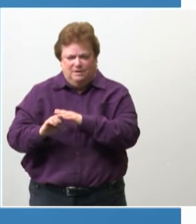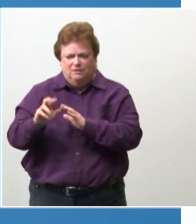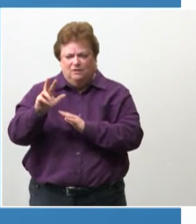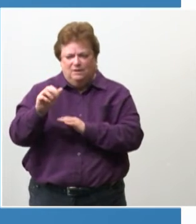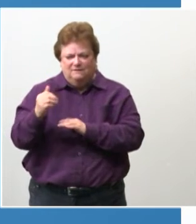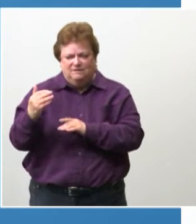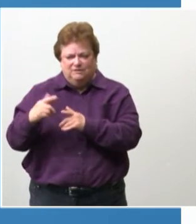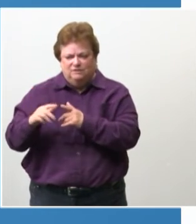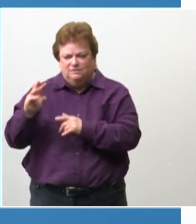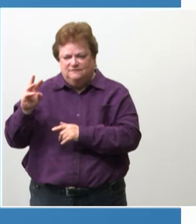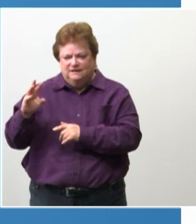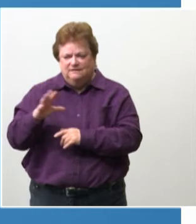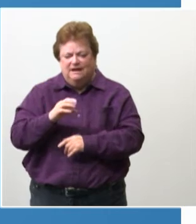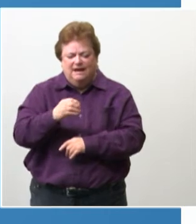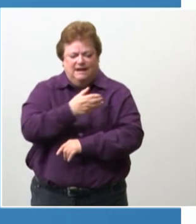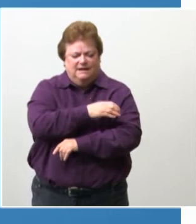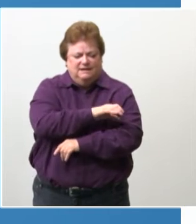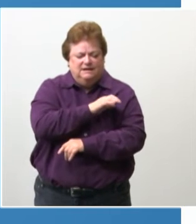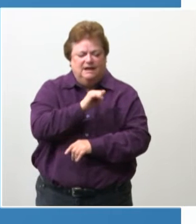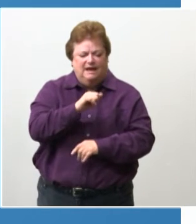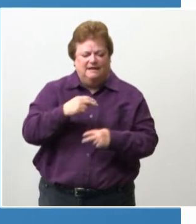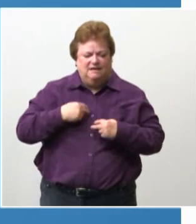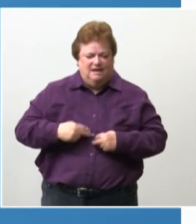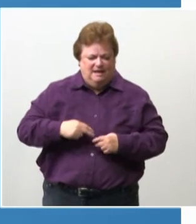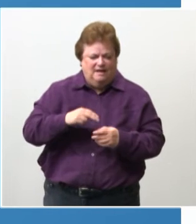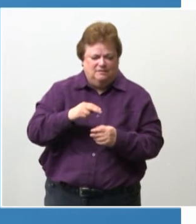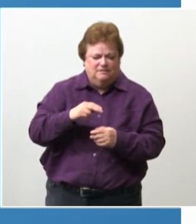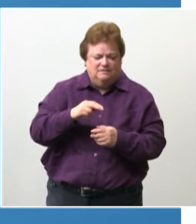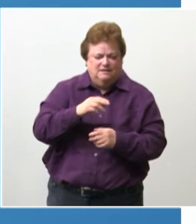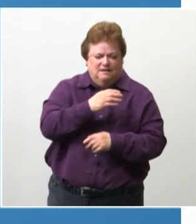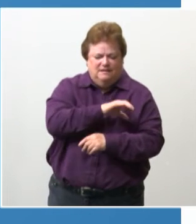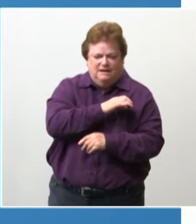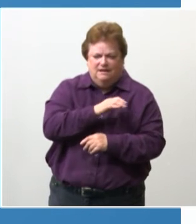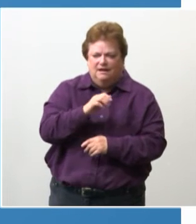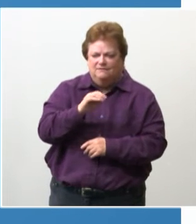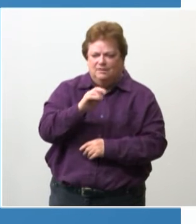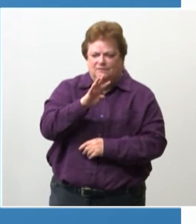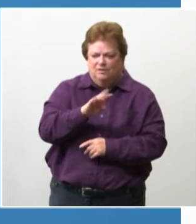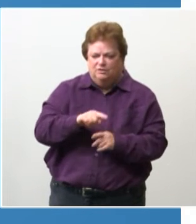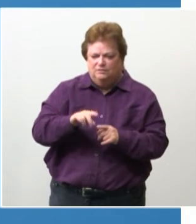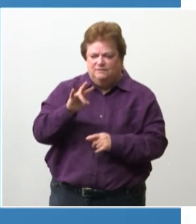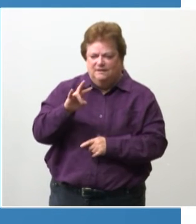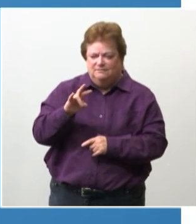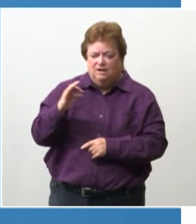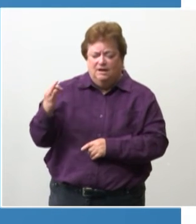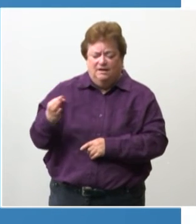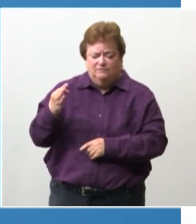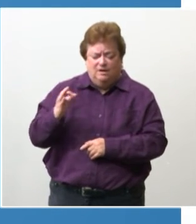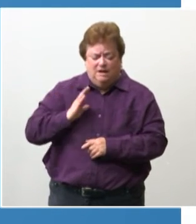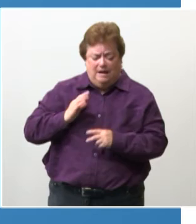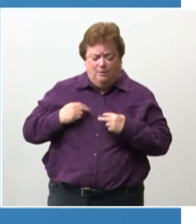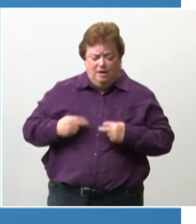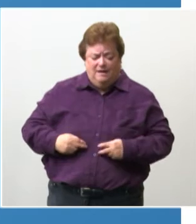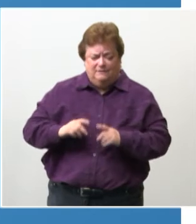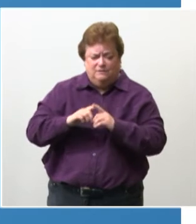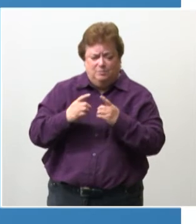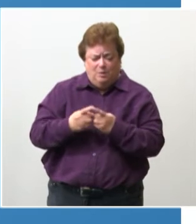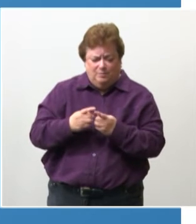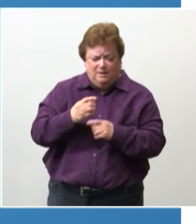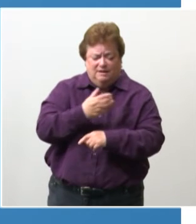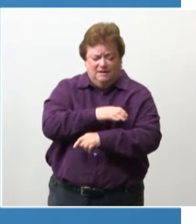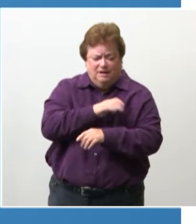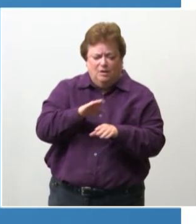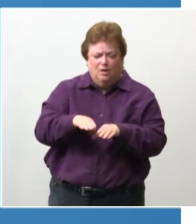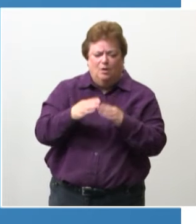to 6, and a clinic at the Health Department from 4 to 7. And on Friday, our Health Department clinic is open